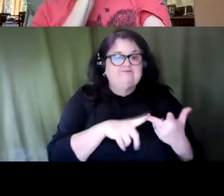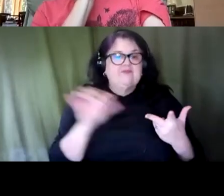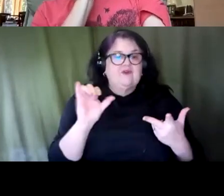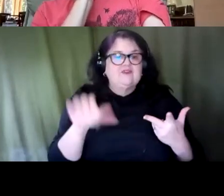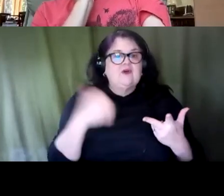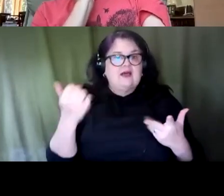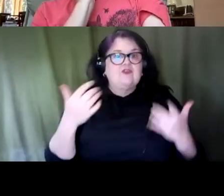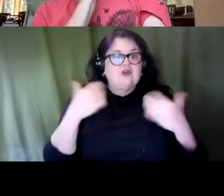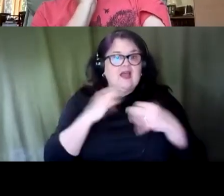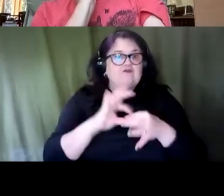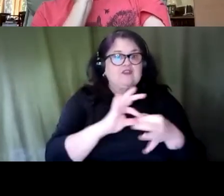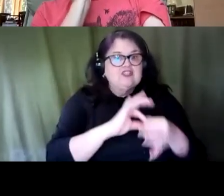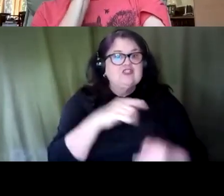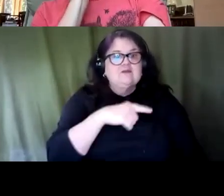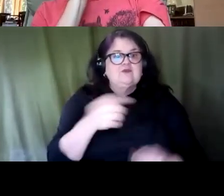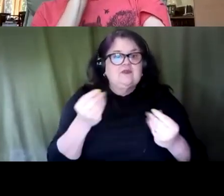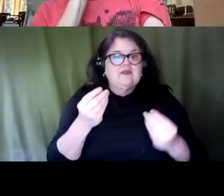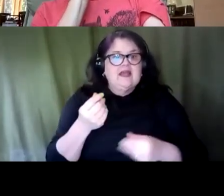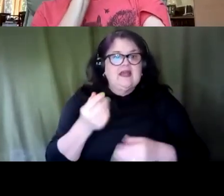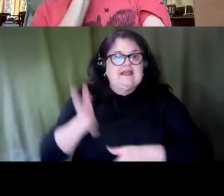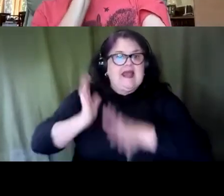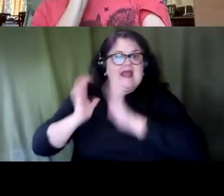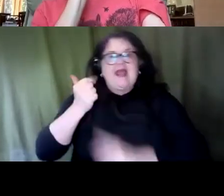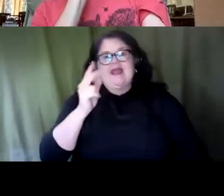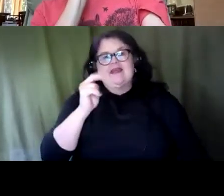have relationships with the land ancestors,